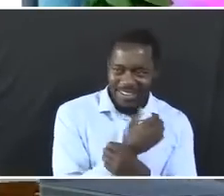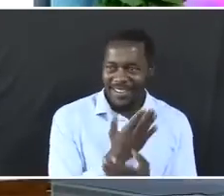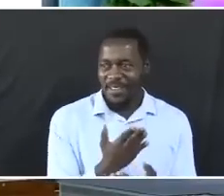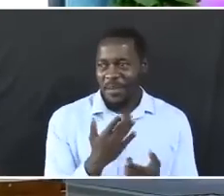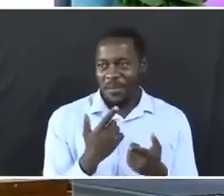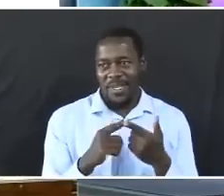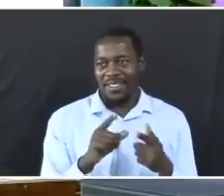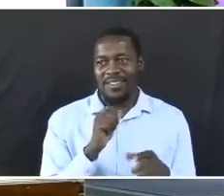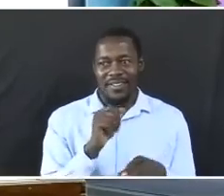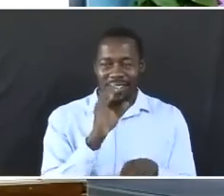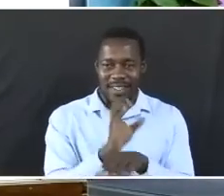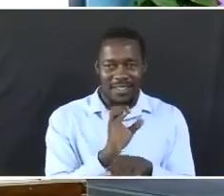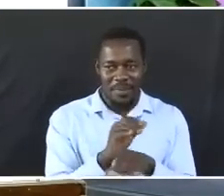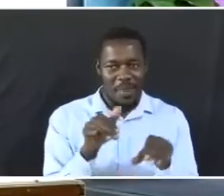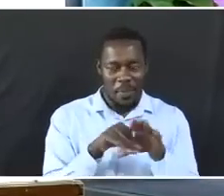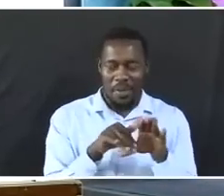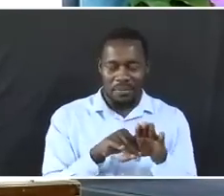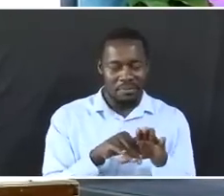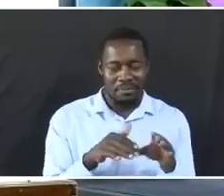fire?